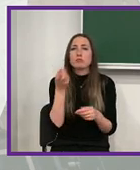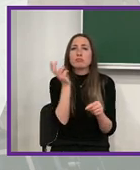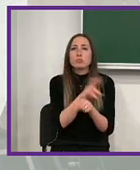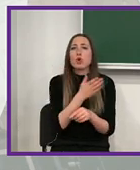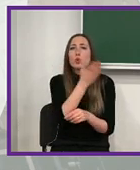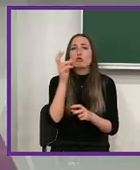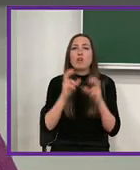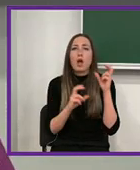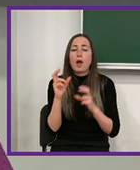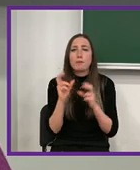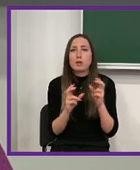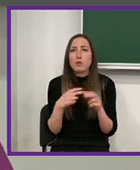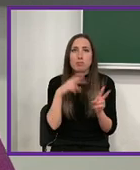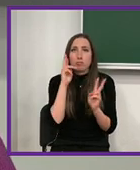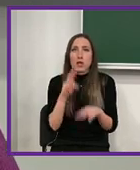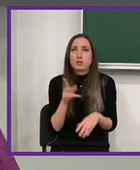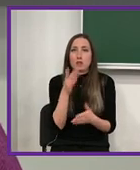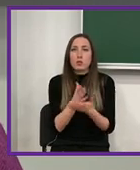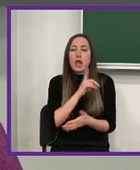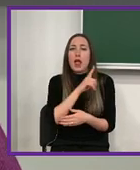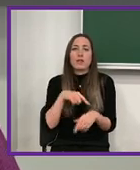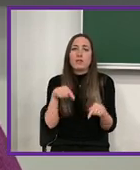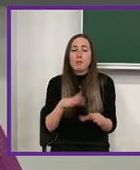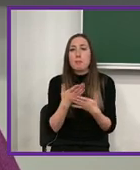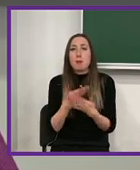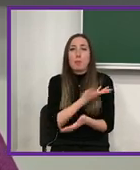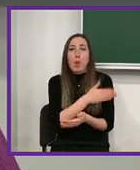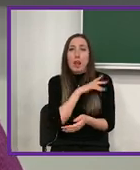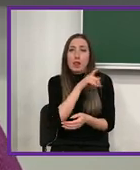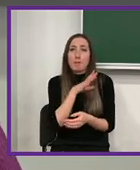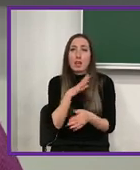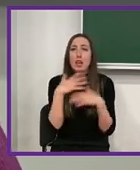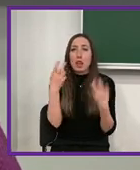in Latvia, but in Poland we have a huge issue with